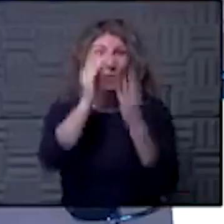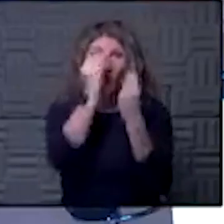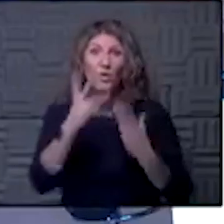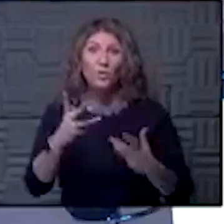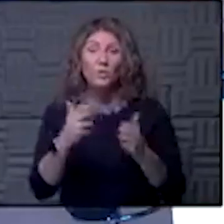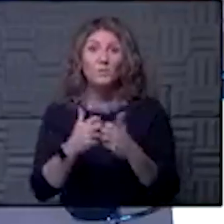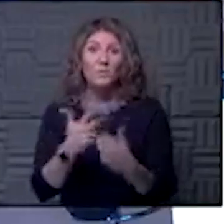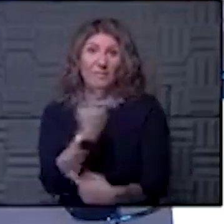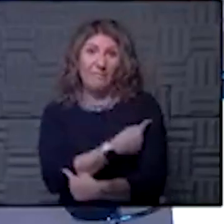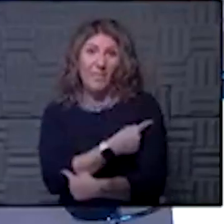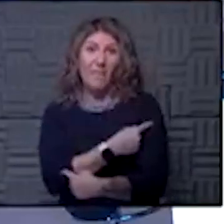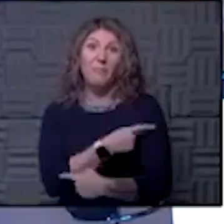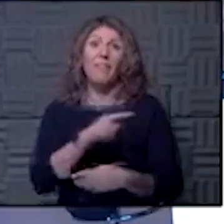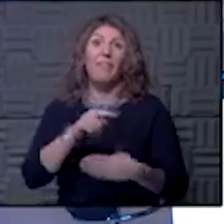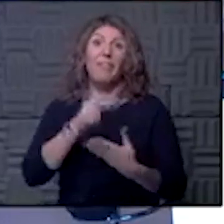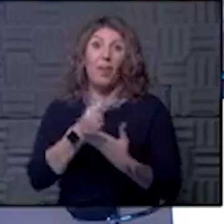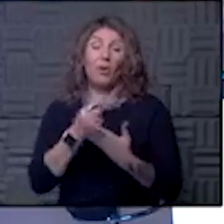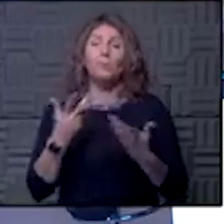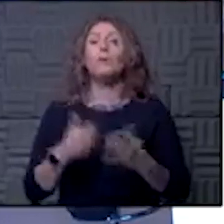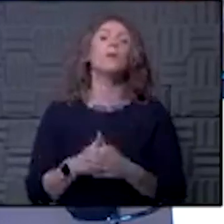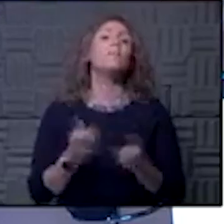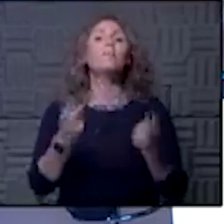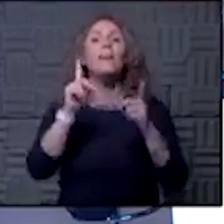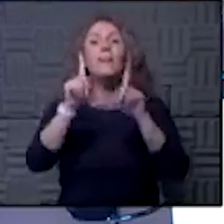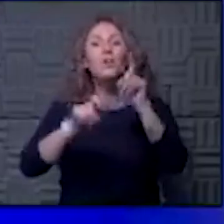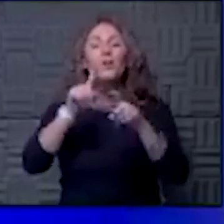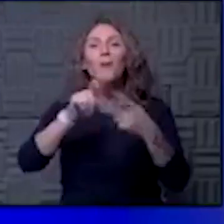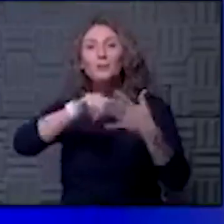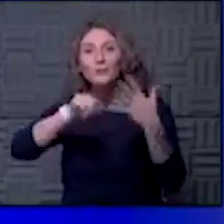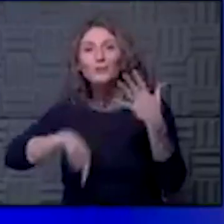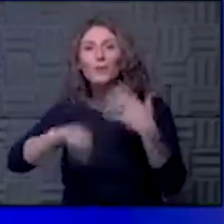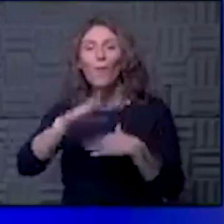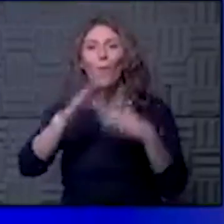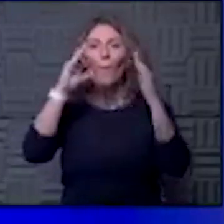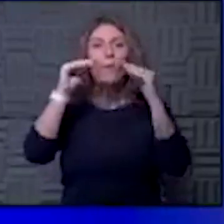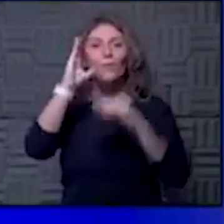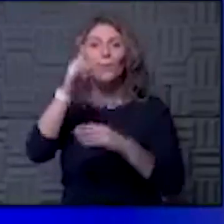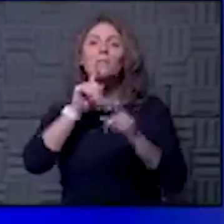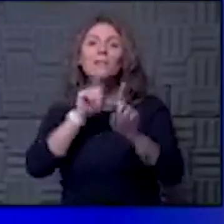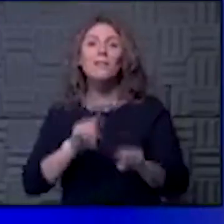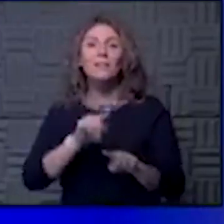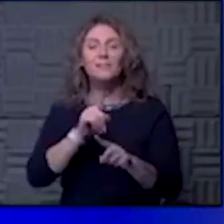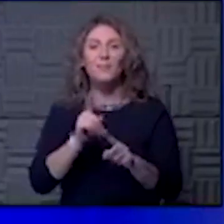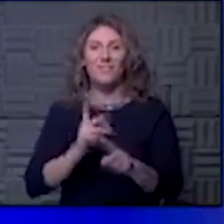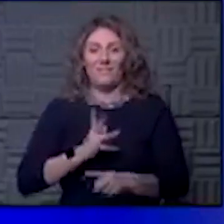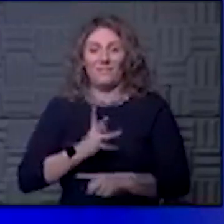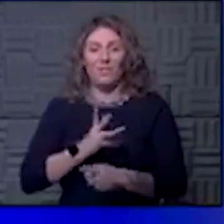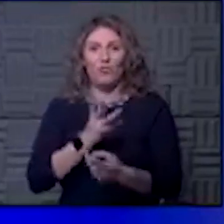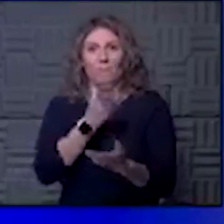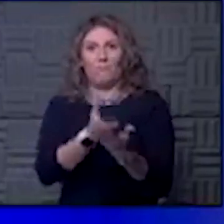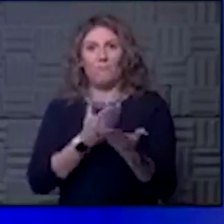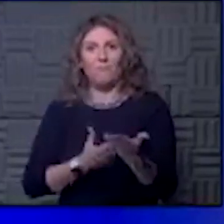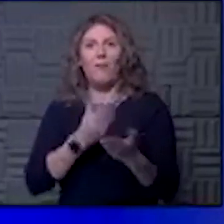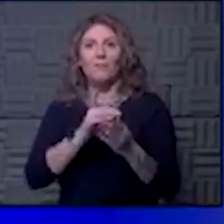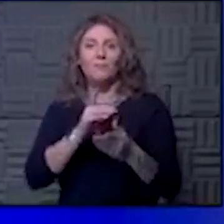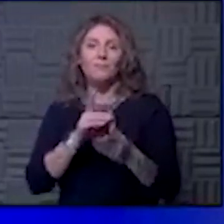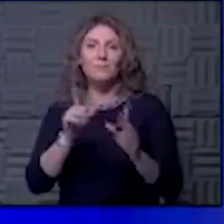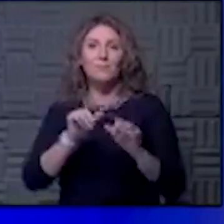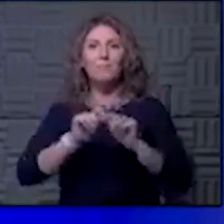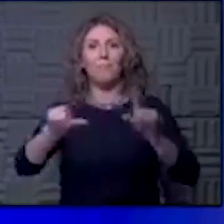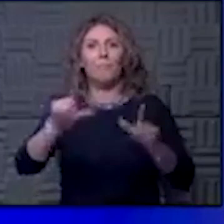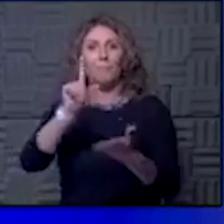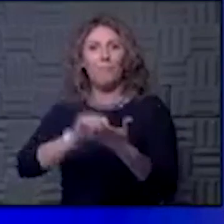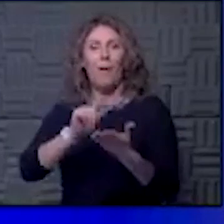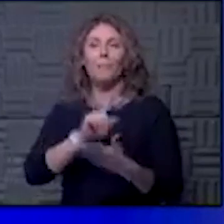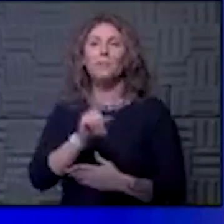therapy. Yep, lots of questions, but hopefully some of that will get answered when the official data is published. And they will have to give answers in